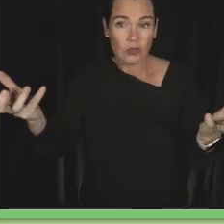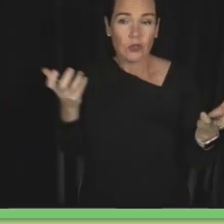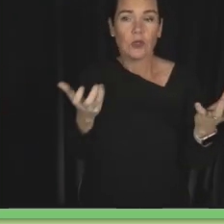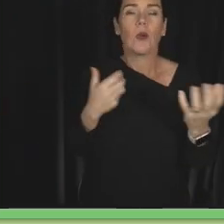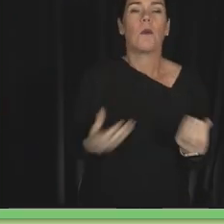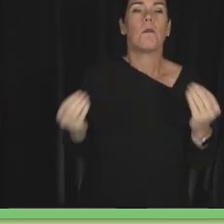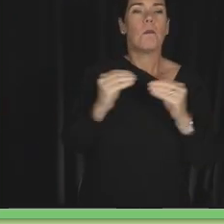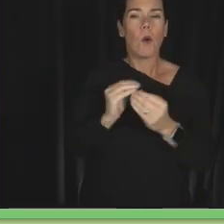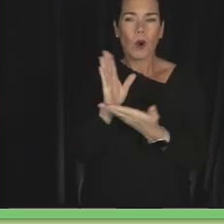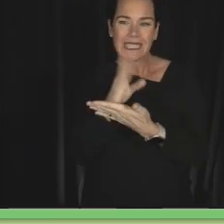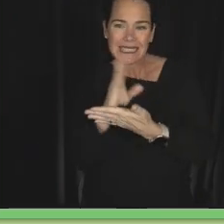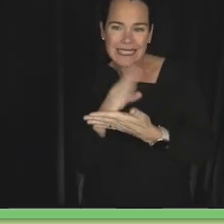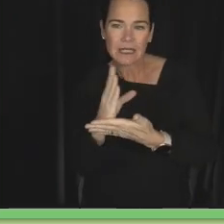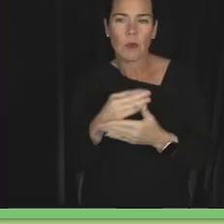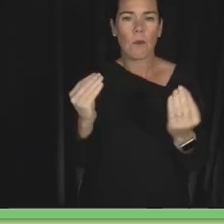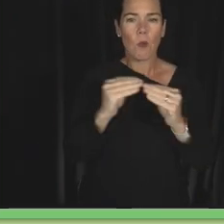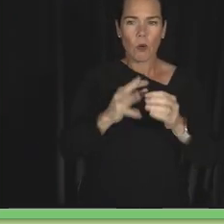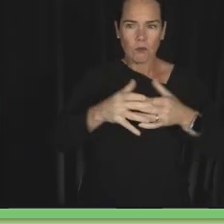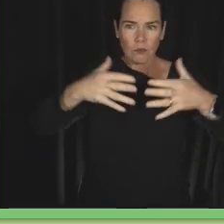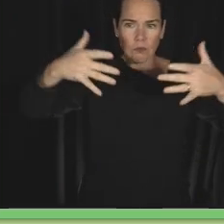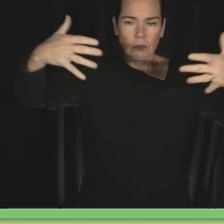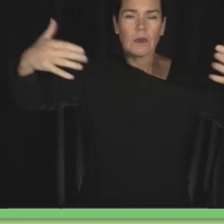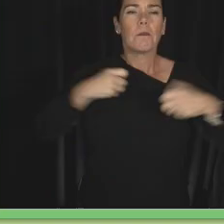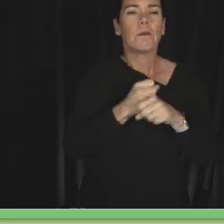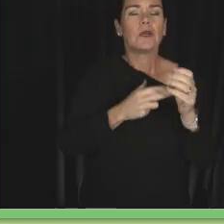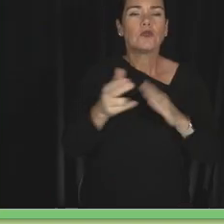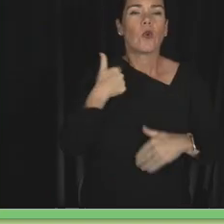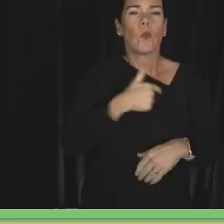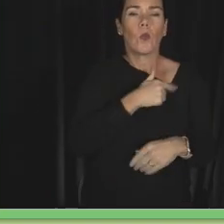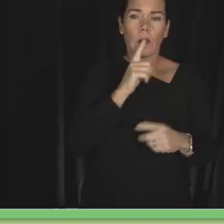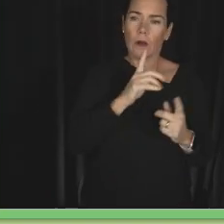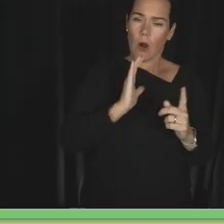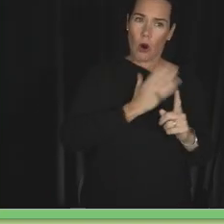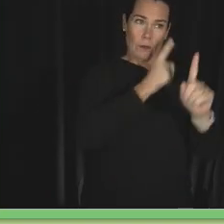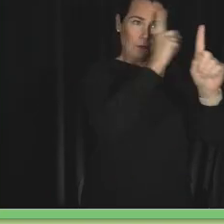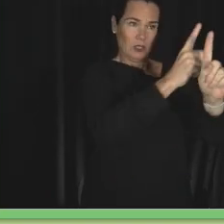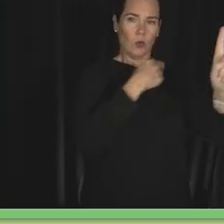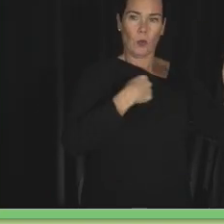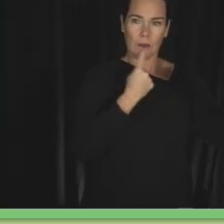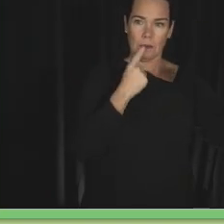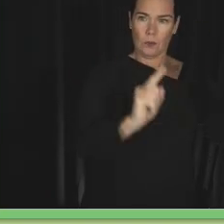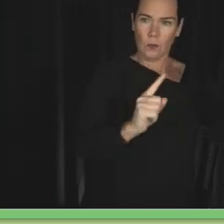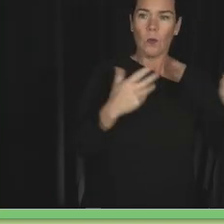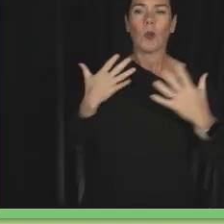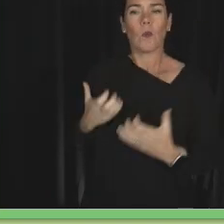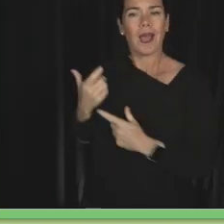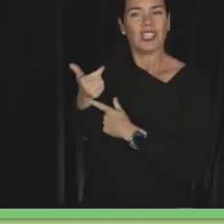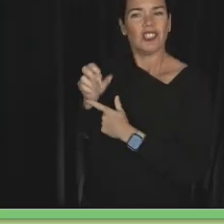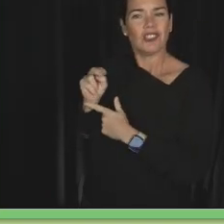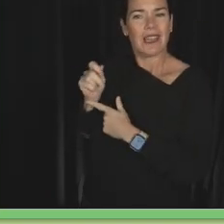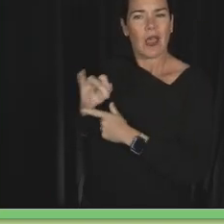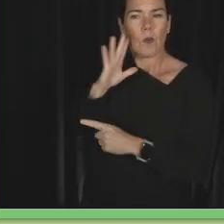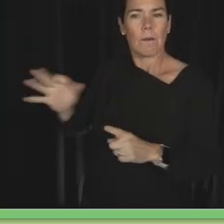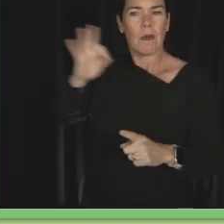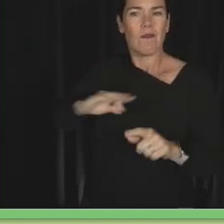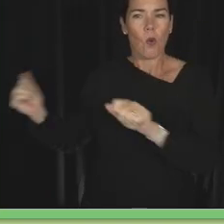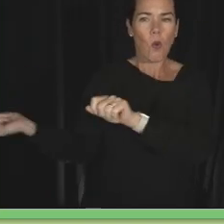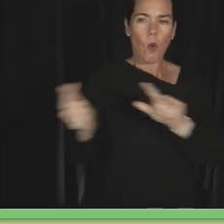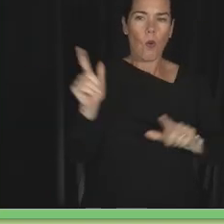more telemetry to keep it all running and ensure that we're successful in our mission to make AGI beneficial to all of